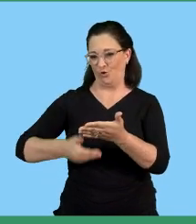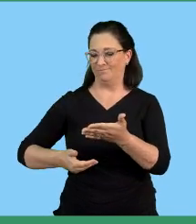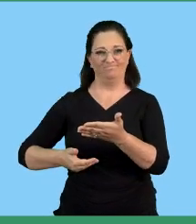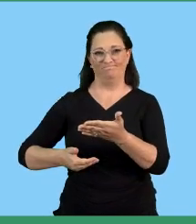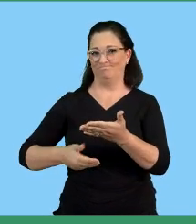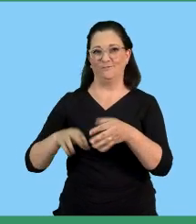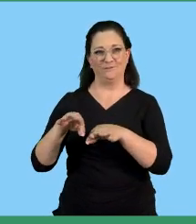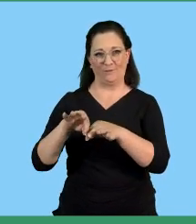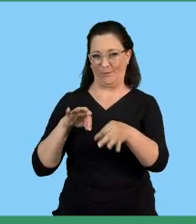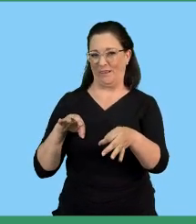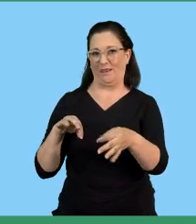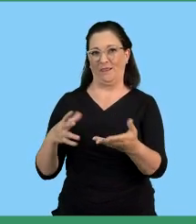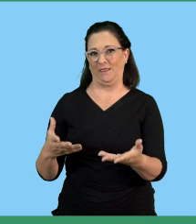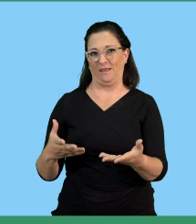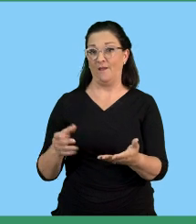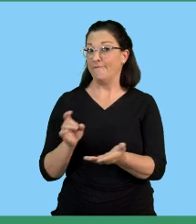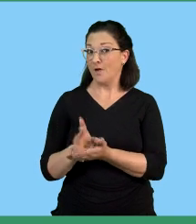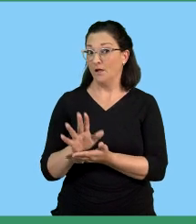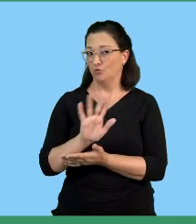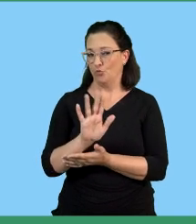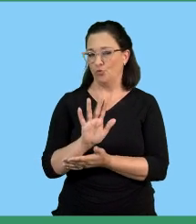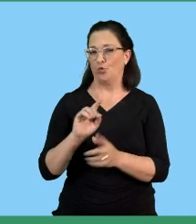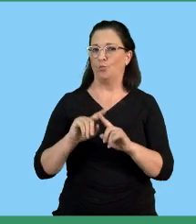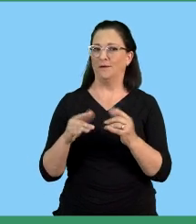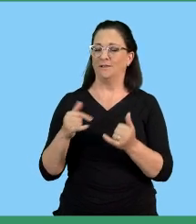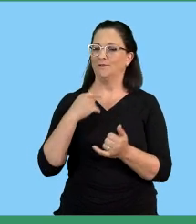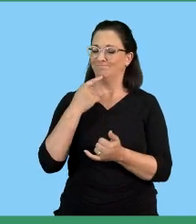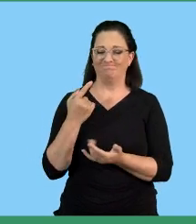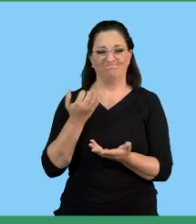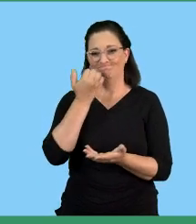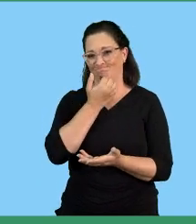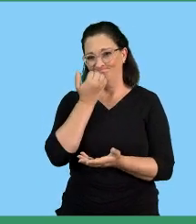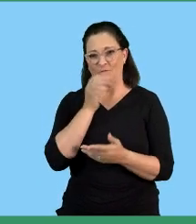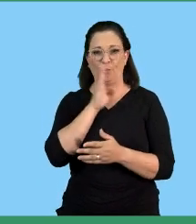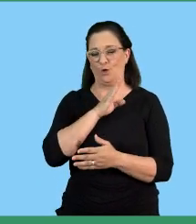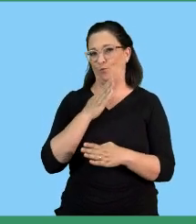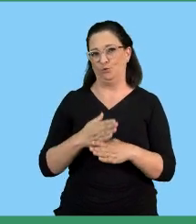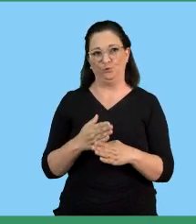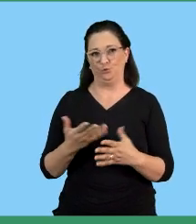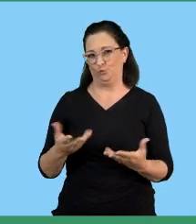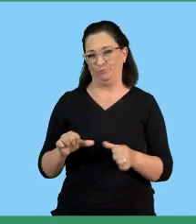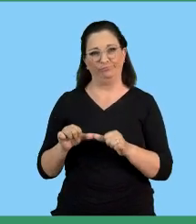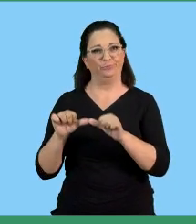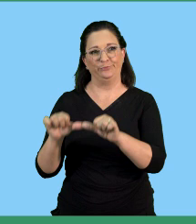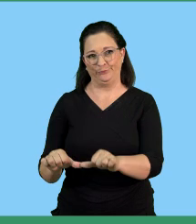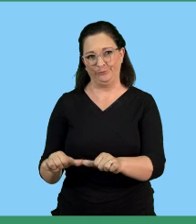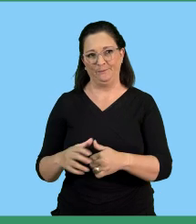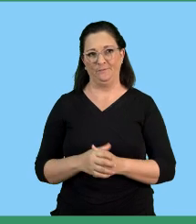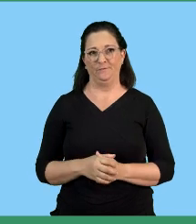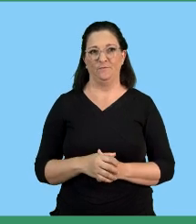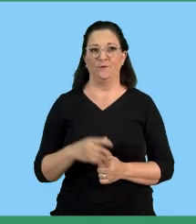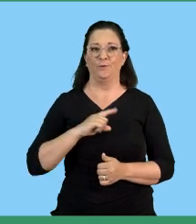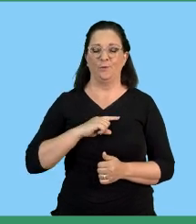employment contract. Terminating. We are not firing people, but we are terminating the employment contract of employees